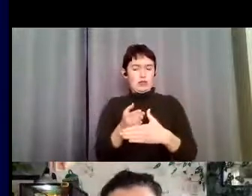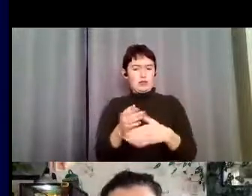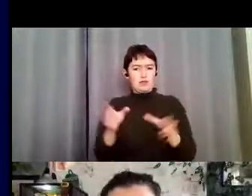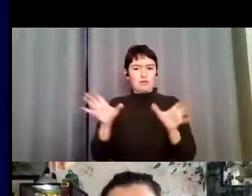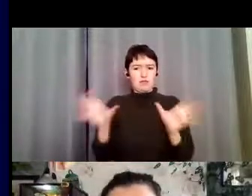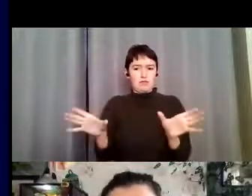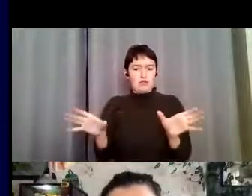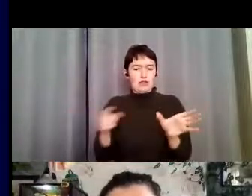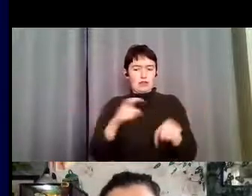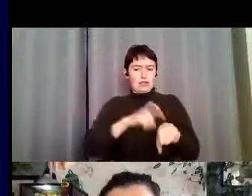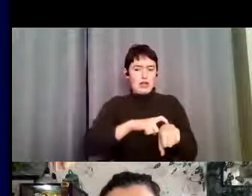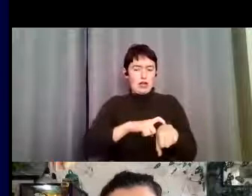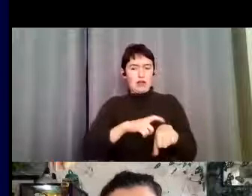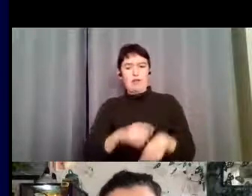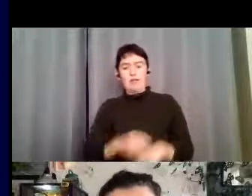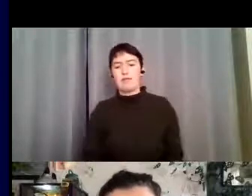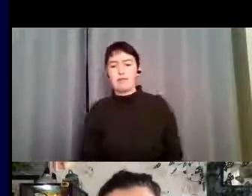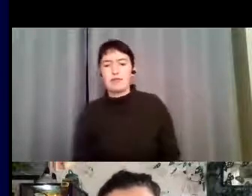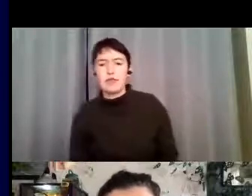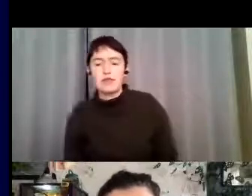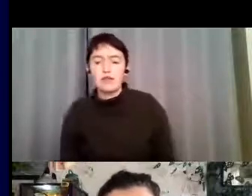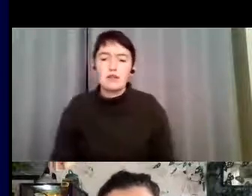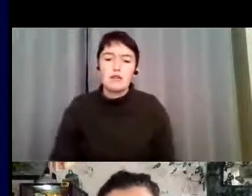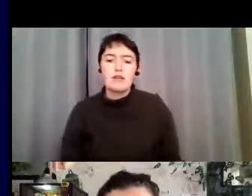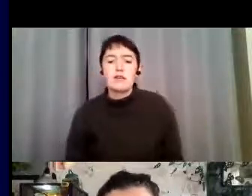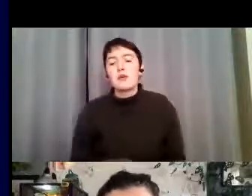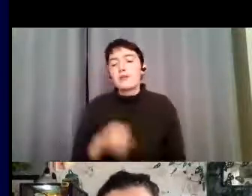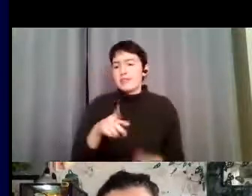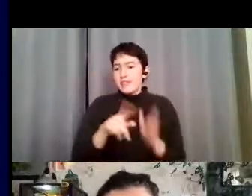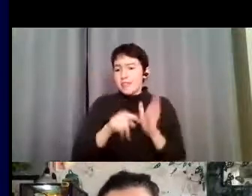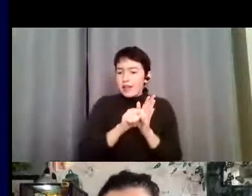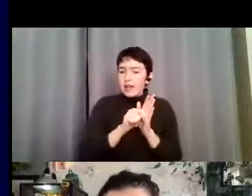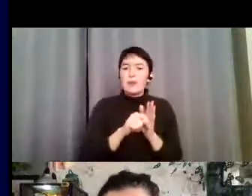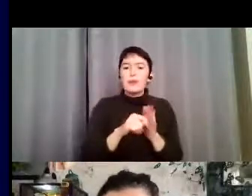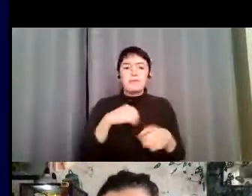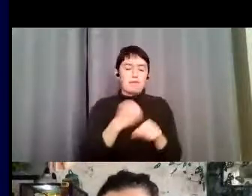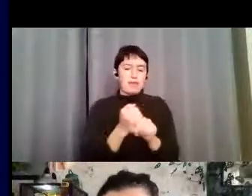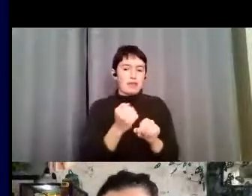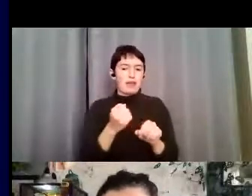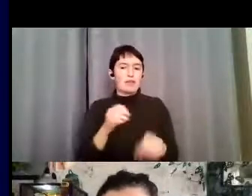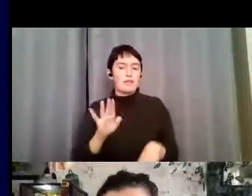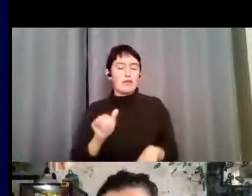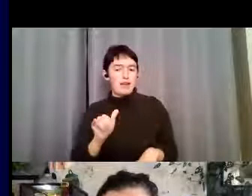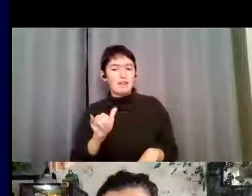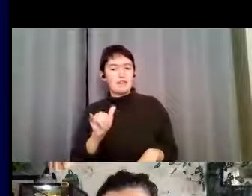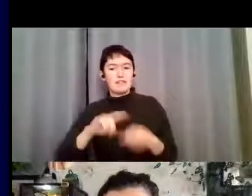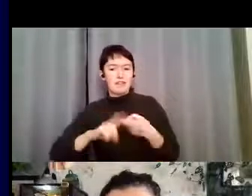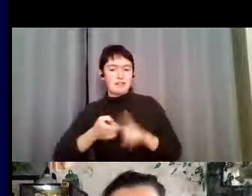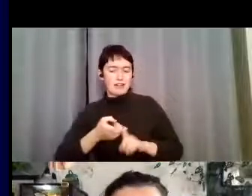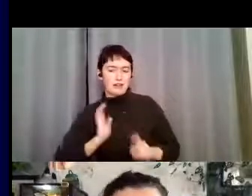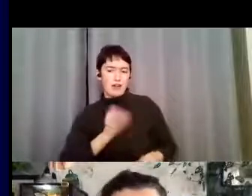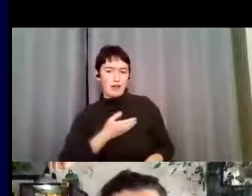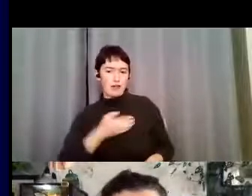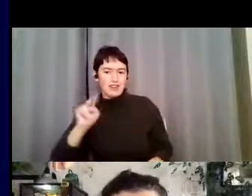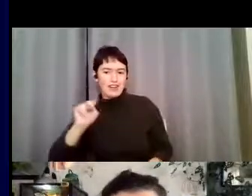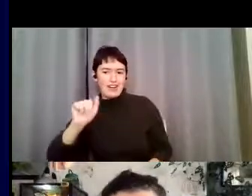So this is a video that was made by some friends of ours at NASA down the road from where